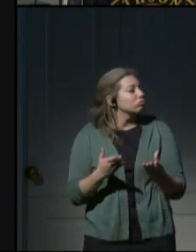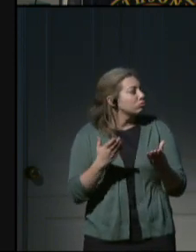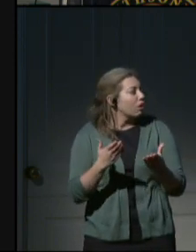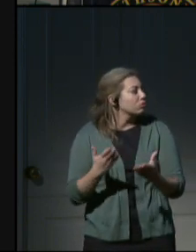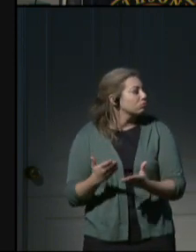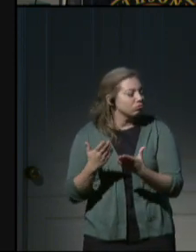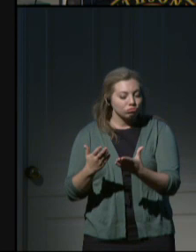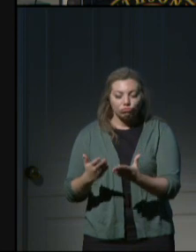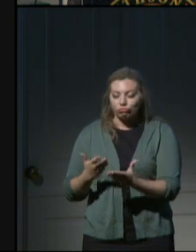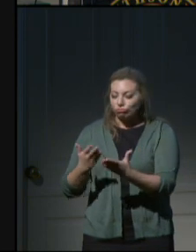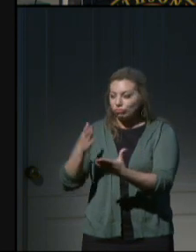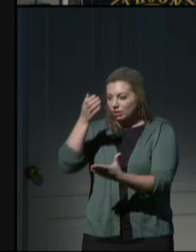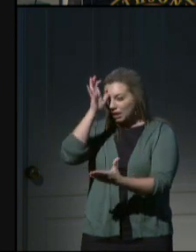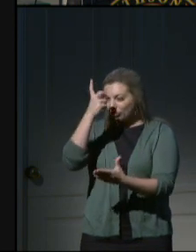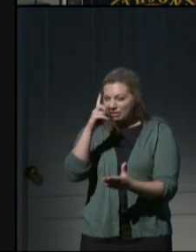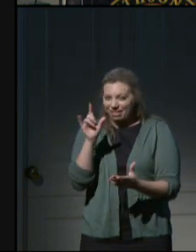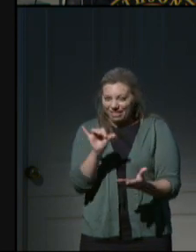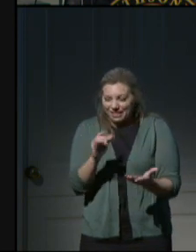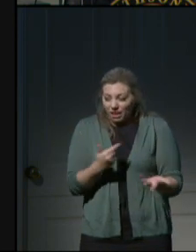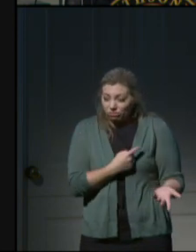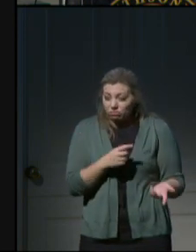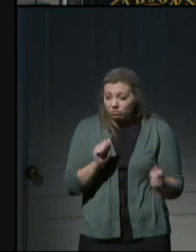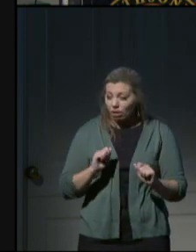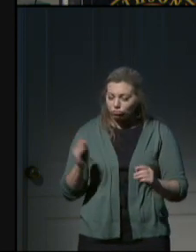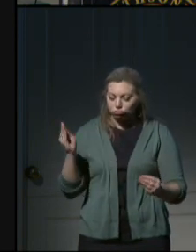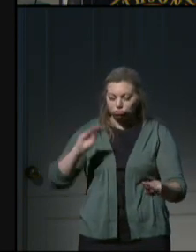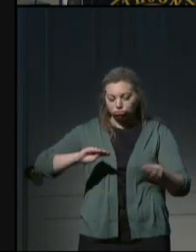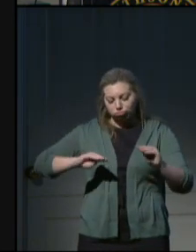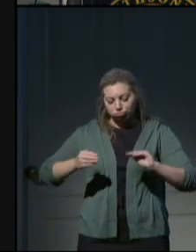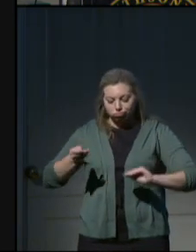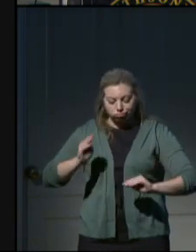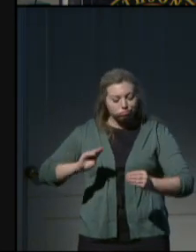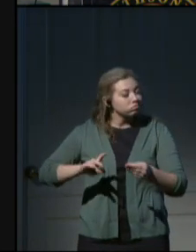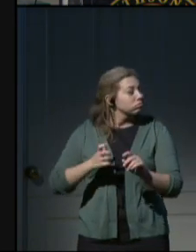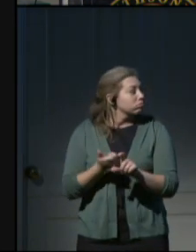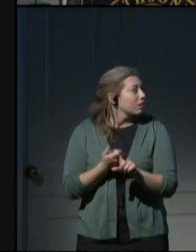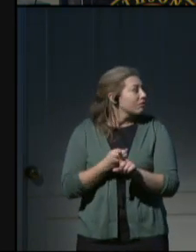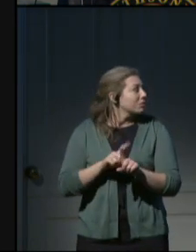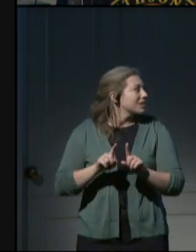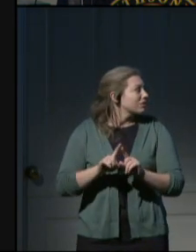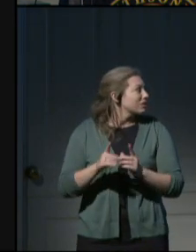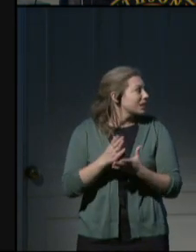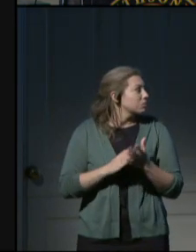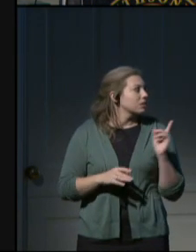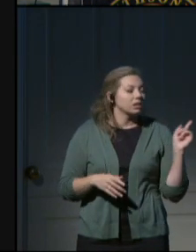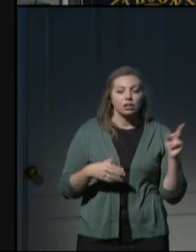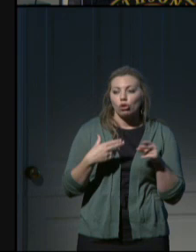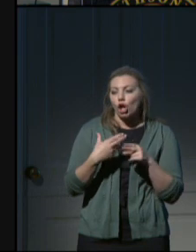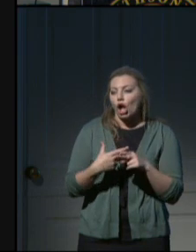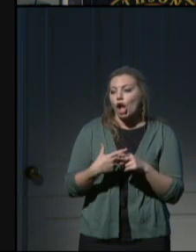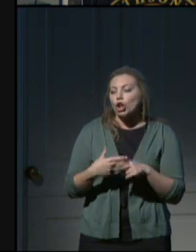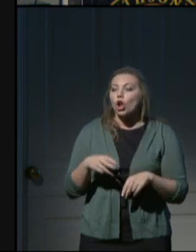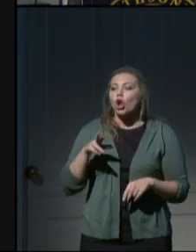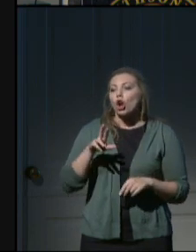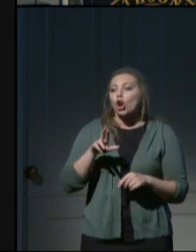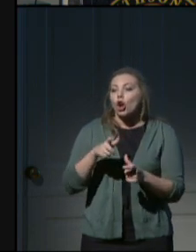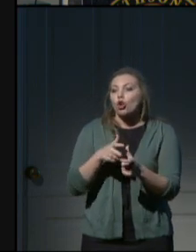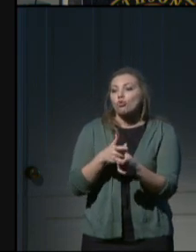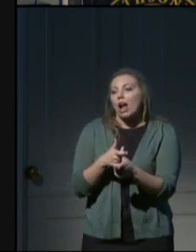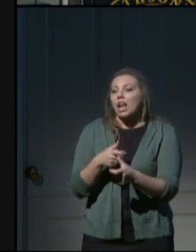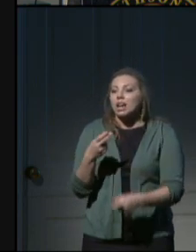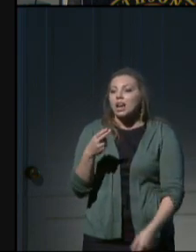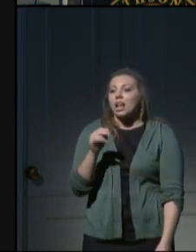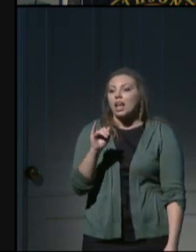proposals for things that can be assembled from these elements. Oh, this is called Run Hipster Run. I don't know. So in the